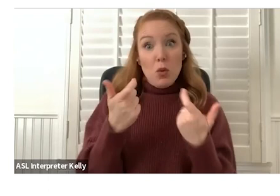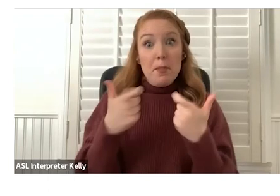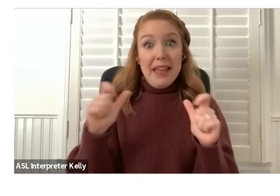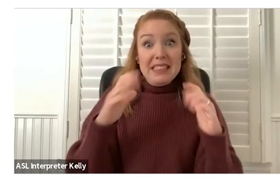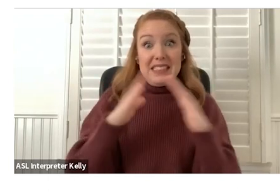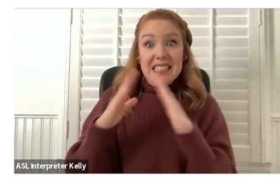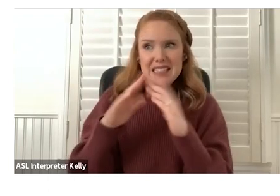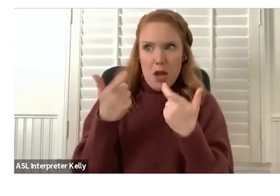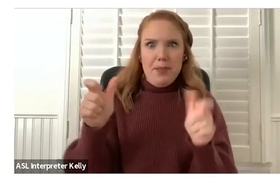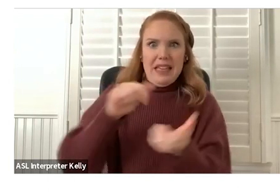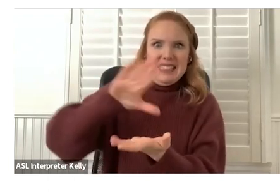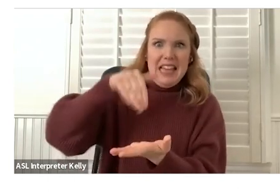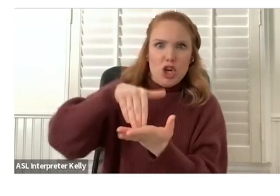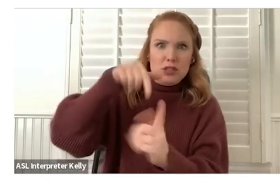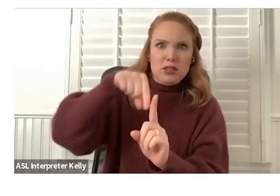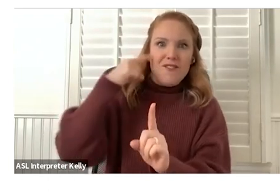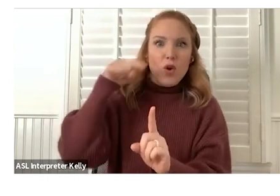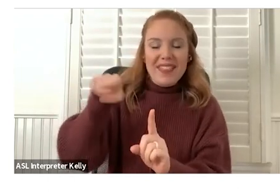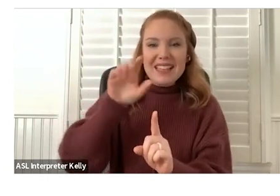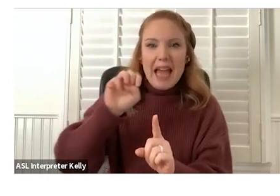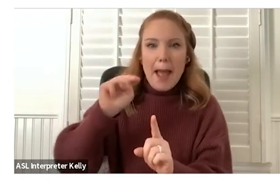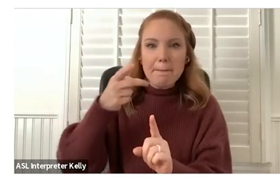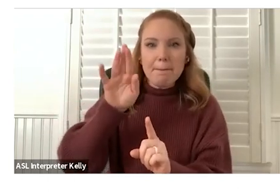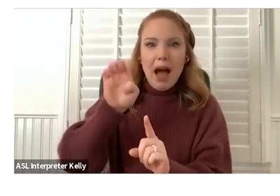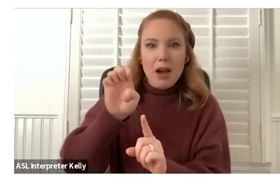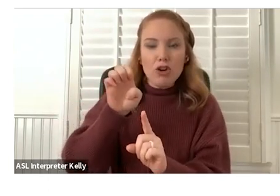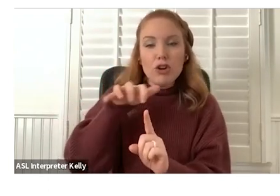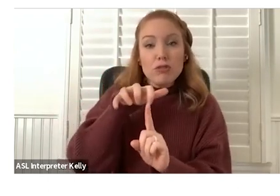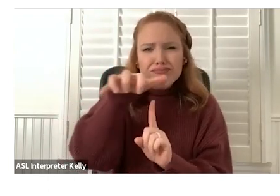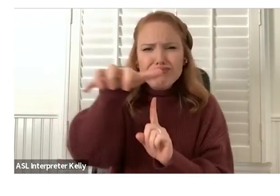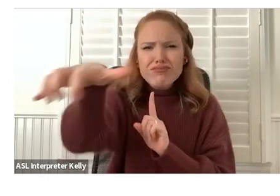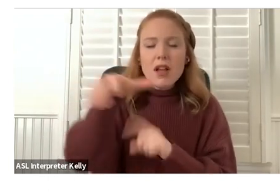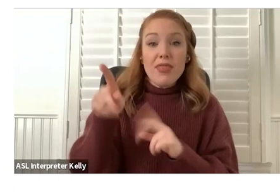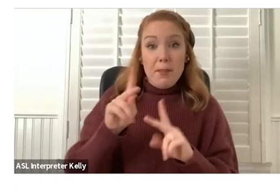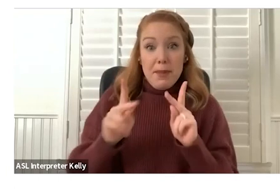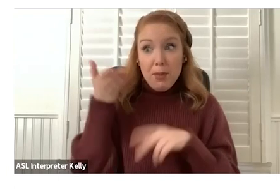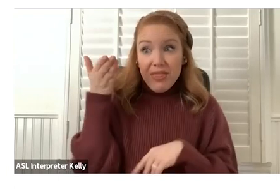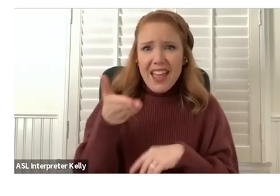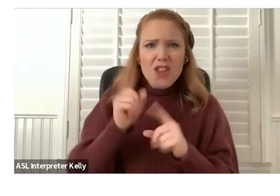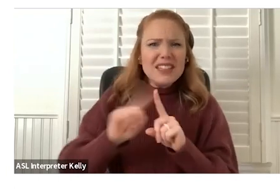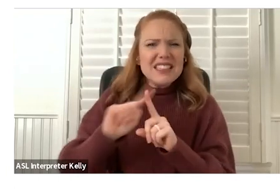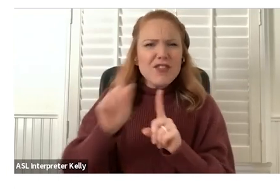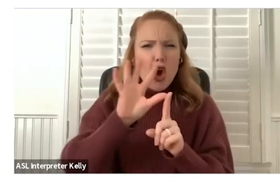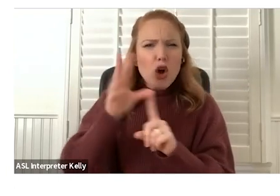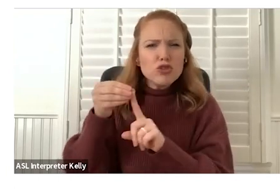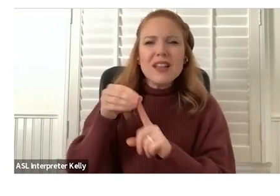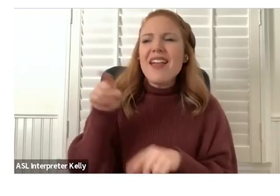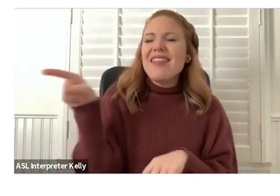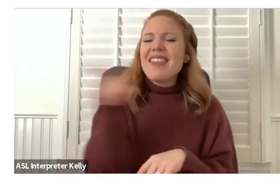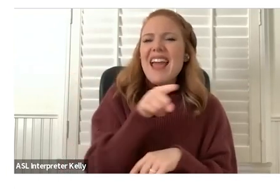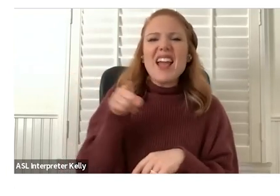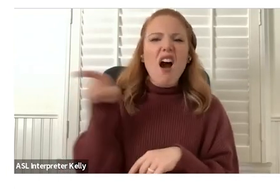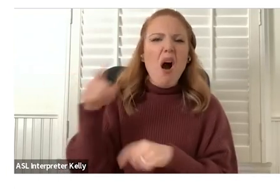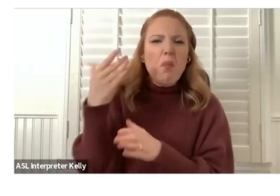So we want to think about things like magic carpets, camels, sand, Aladdin. Those are examples of latent